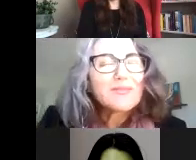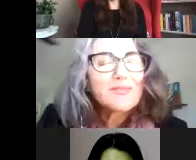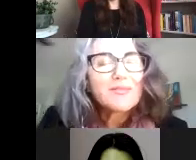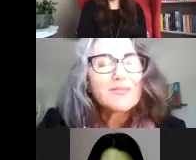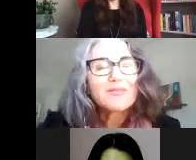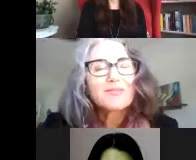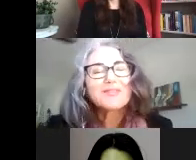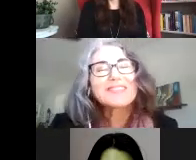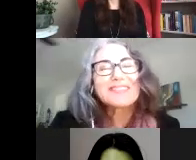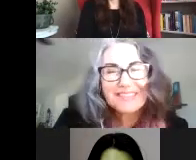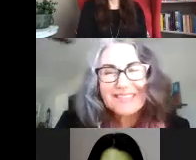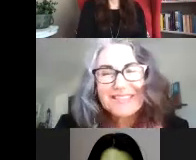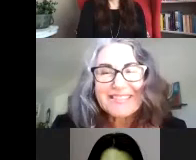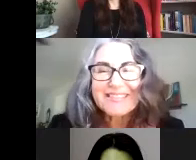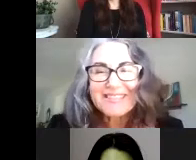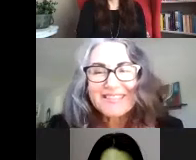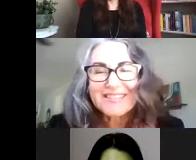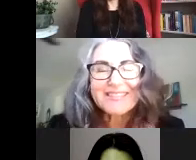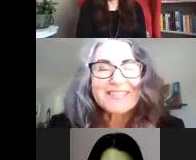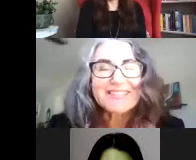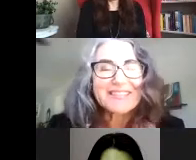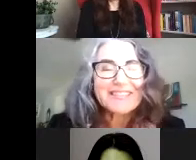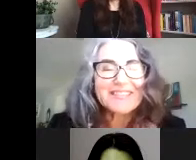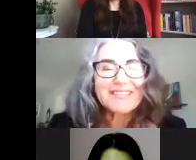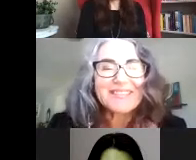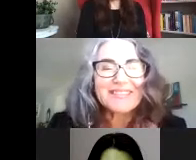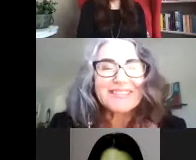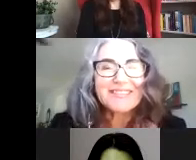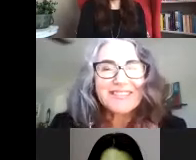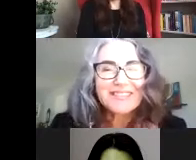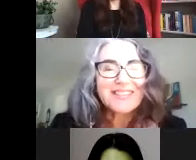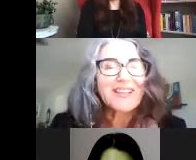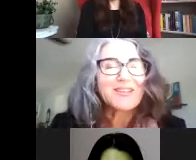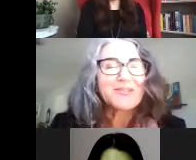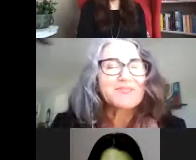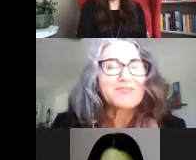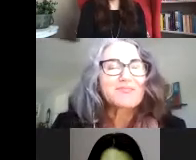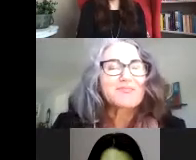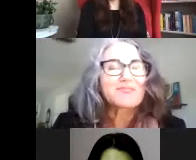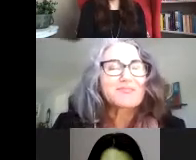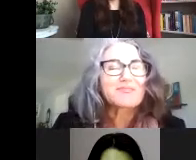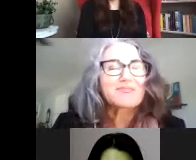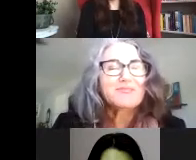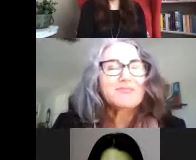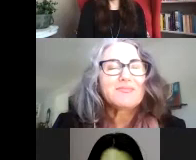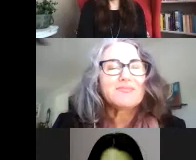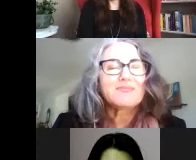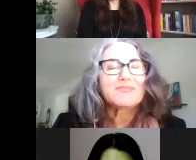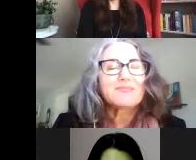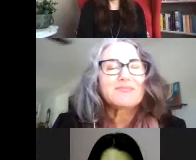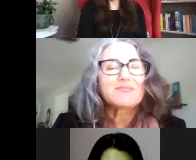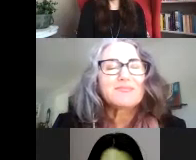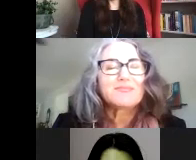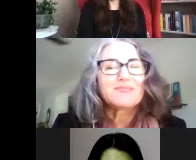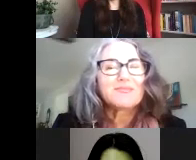size of ladies in Peru, and then there am I. I guess it's a thing too that I